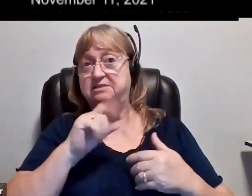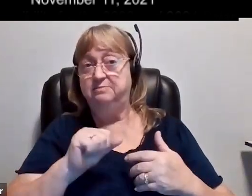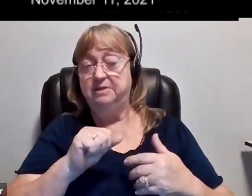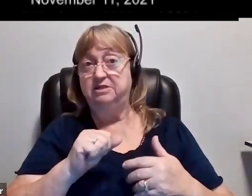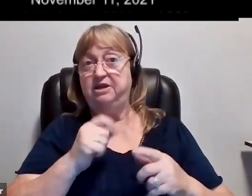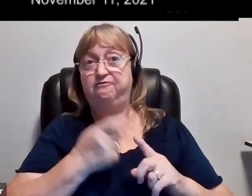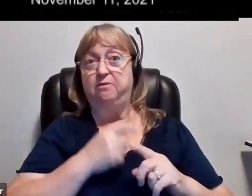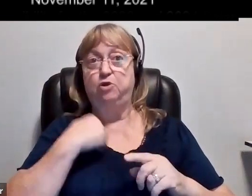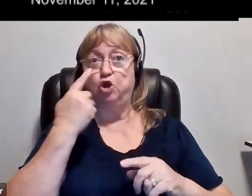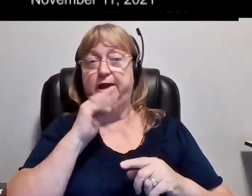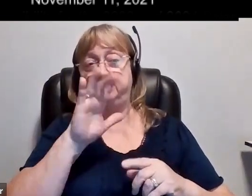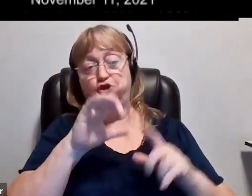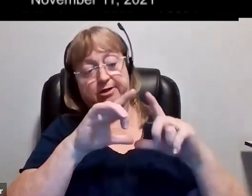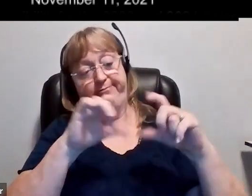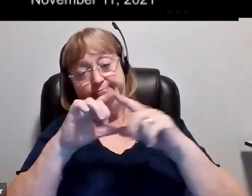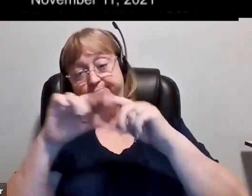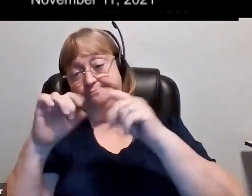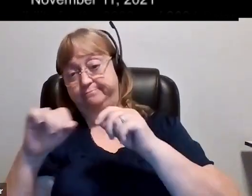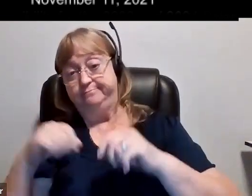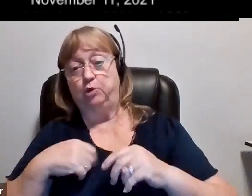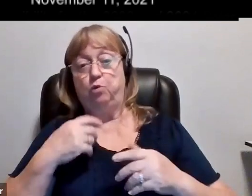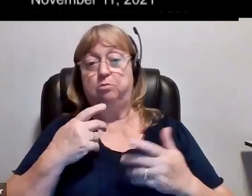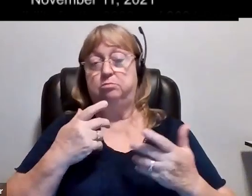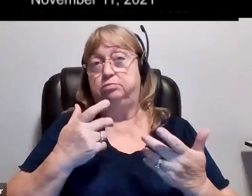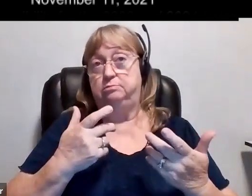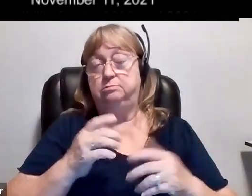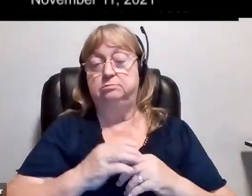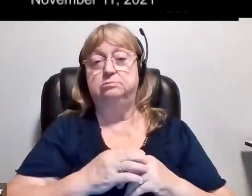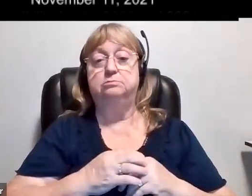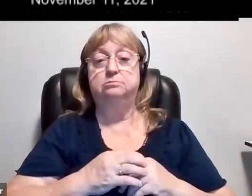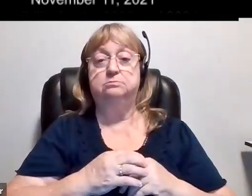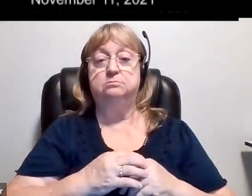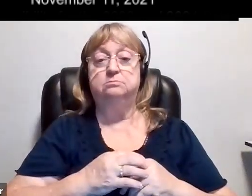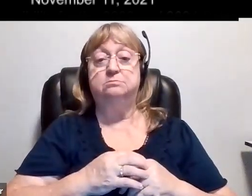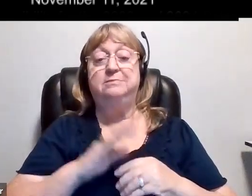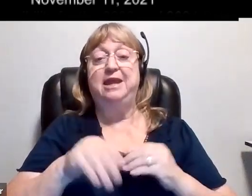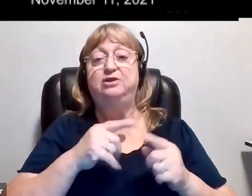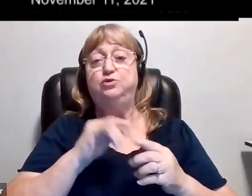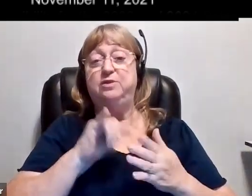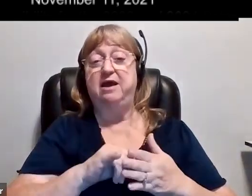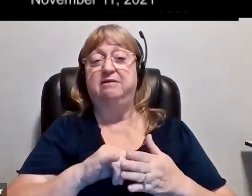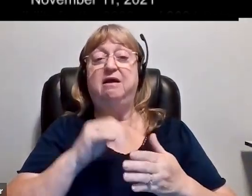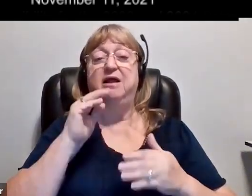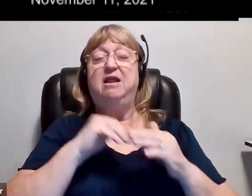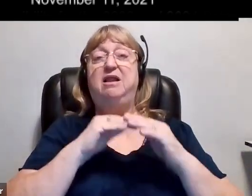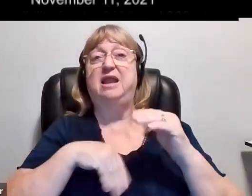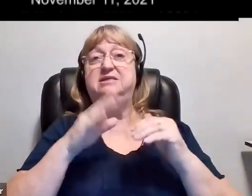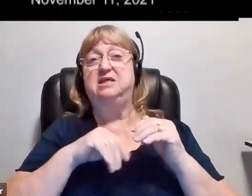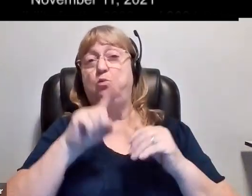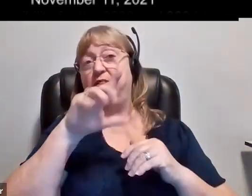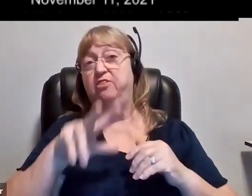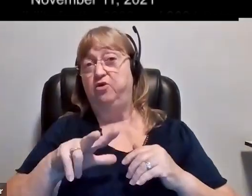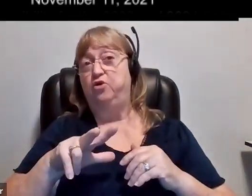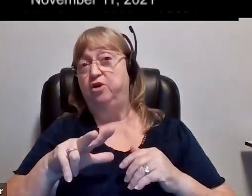looking at our little Zoom pages or across the room if we're on site. And add to that, fewer than 1/3 of students with disabilities report them